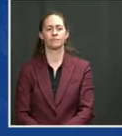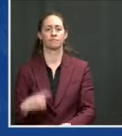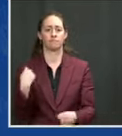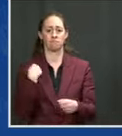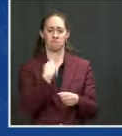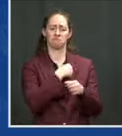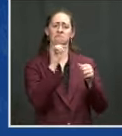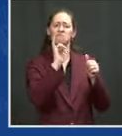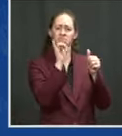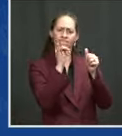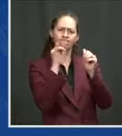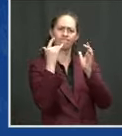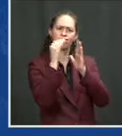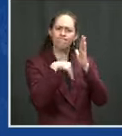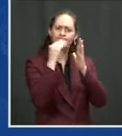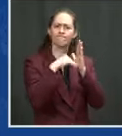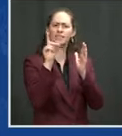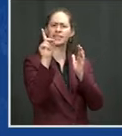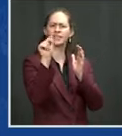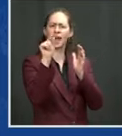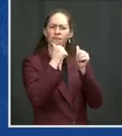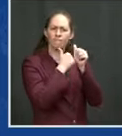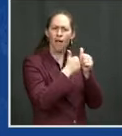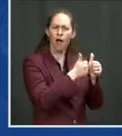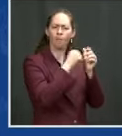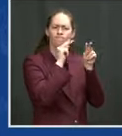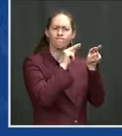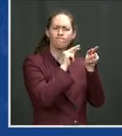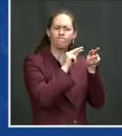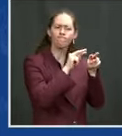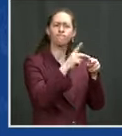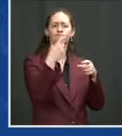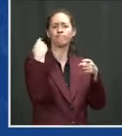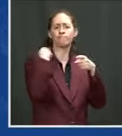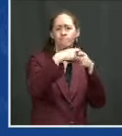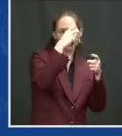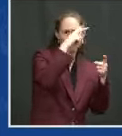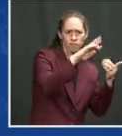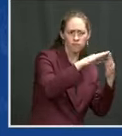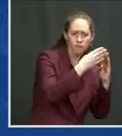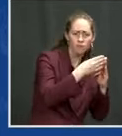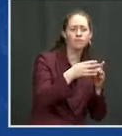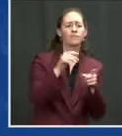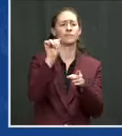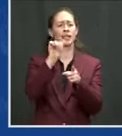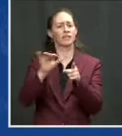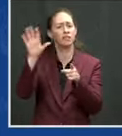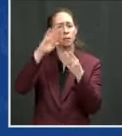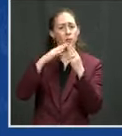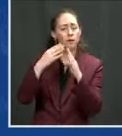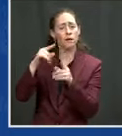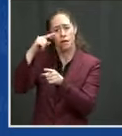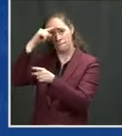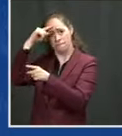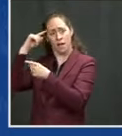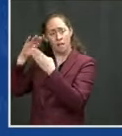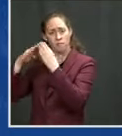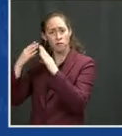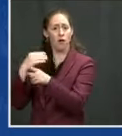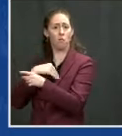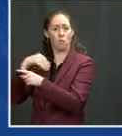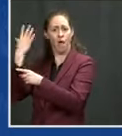community, our Asian community, our black community at rates that's right up there with our white community as well. We still have some work to do there,